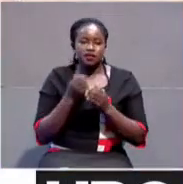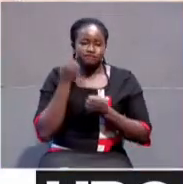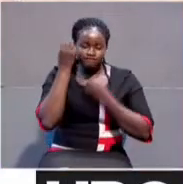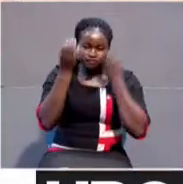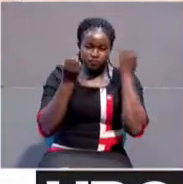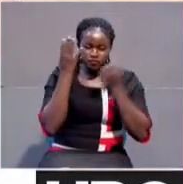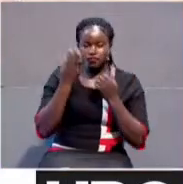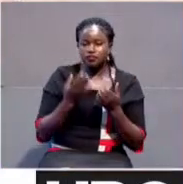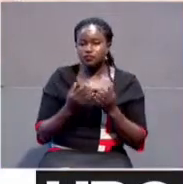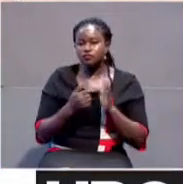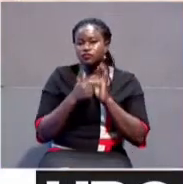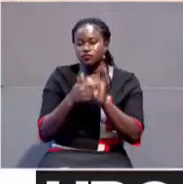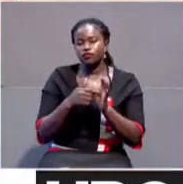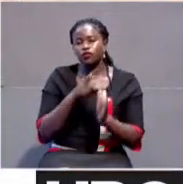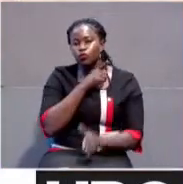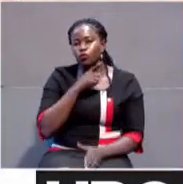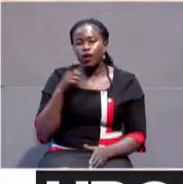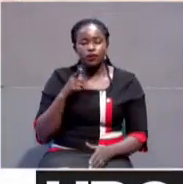Luero Industries,